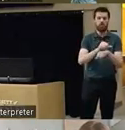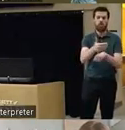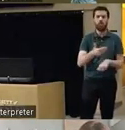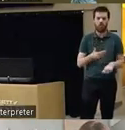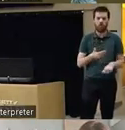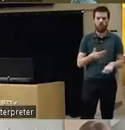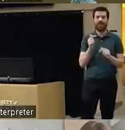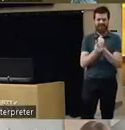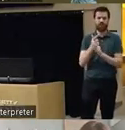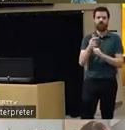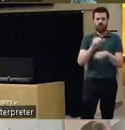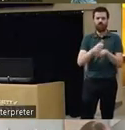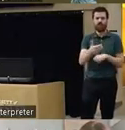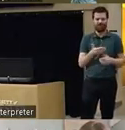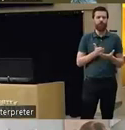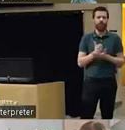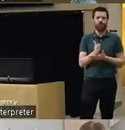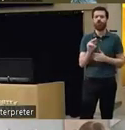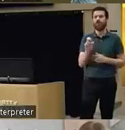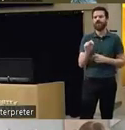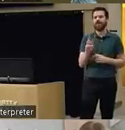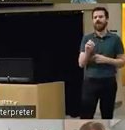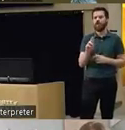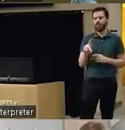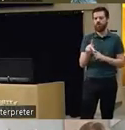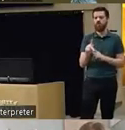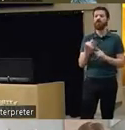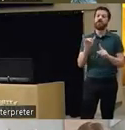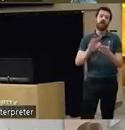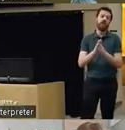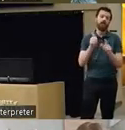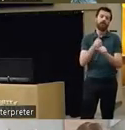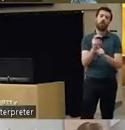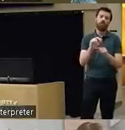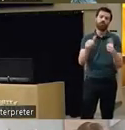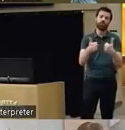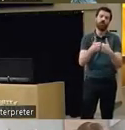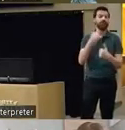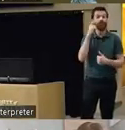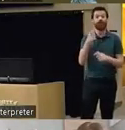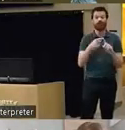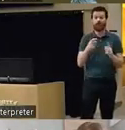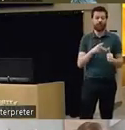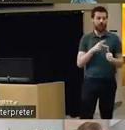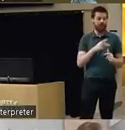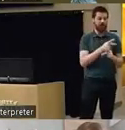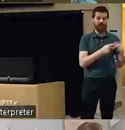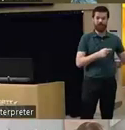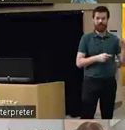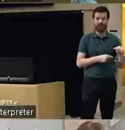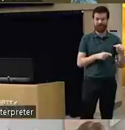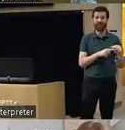employed through the network. I can say that proves its own challenge, because if you're coming from a primary care standpoint and